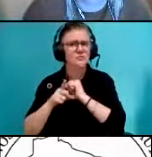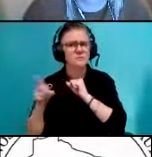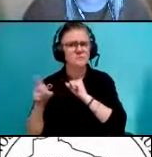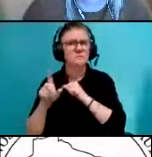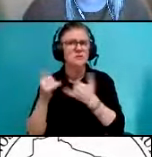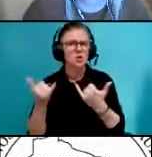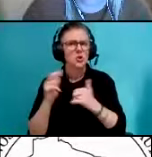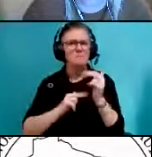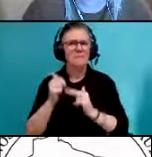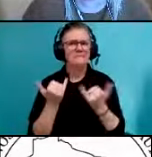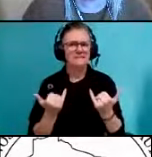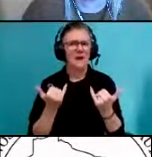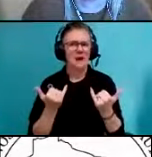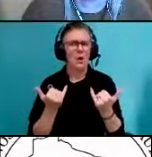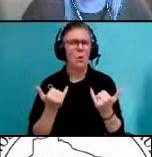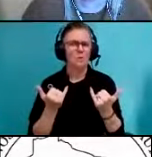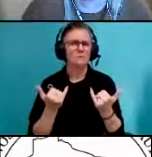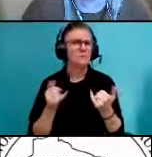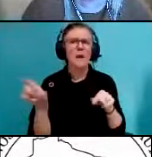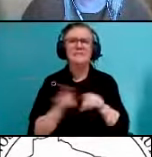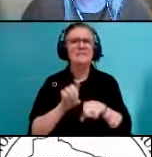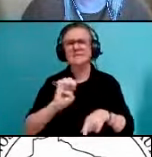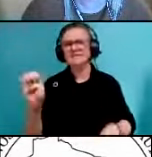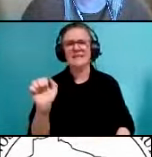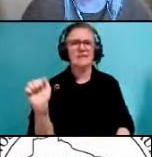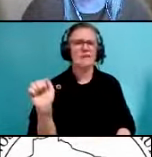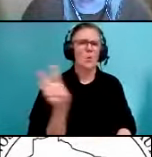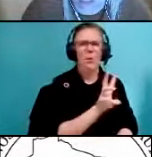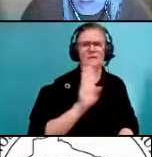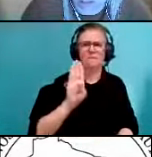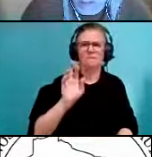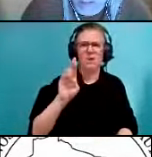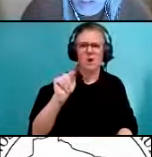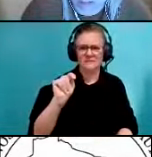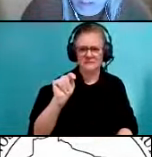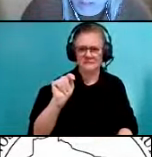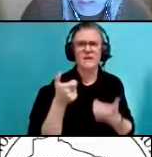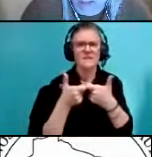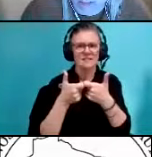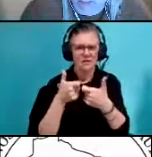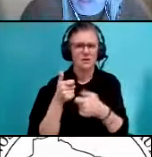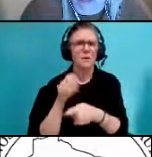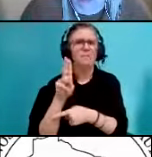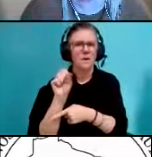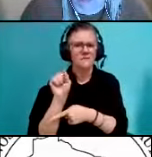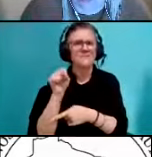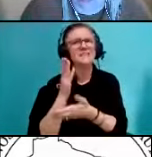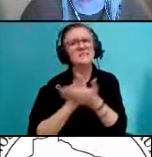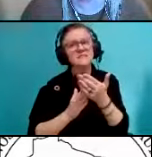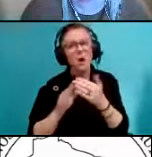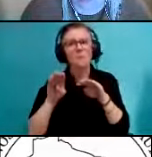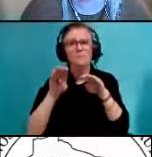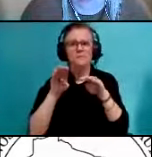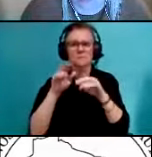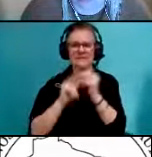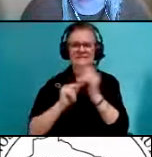existing facilities. As in the case of the East-West BRT, whereby we're incorporating electric buses, we will be doing some station upgrades,